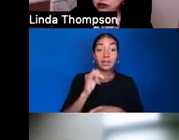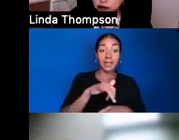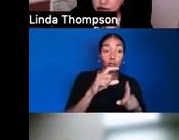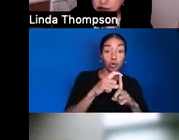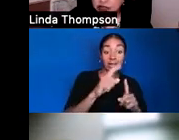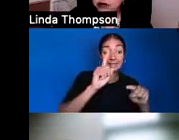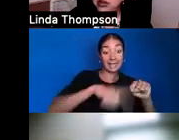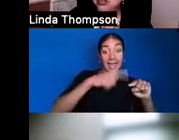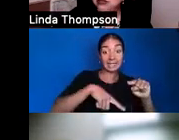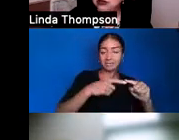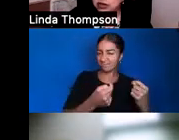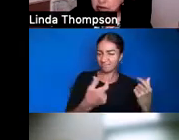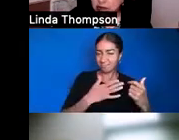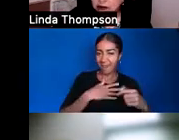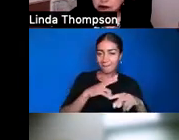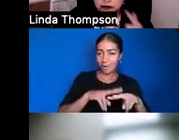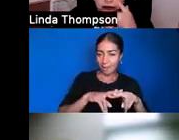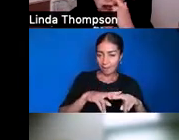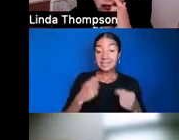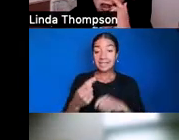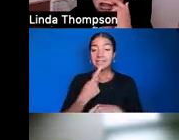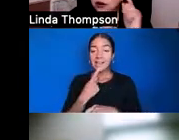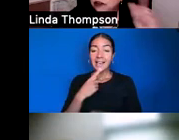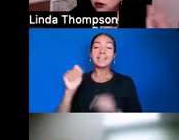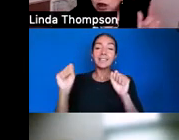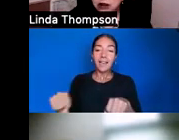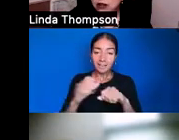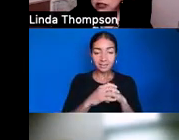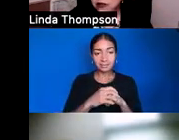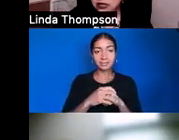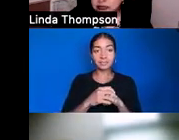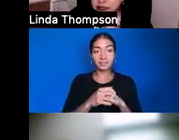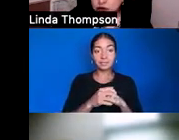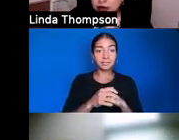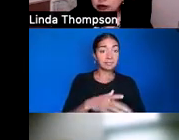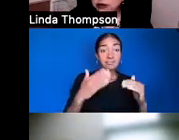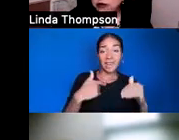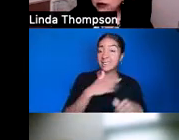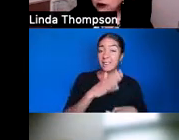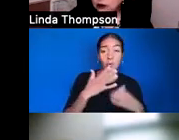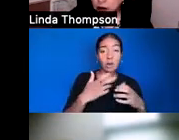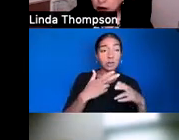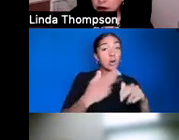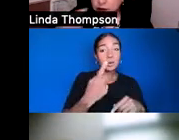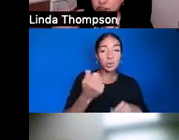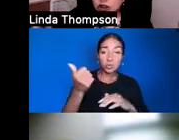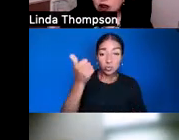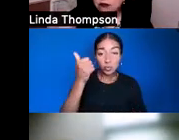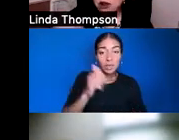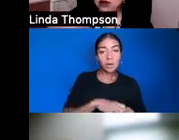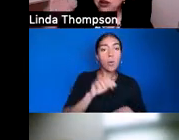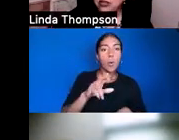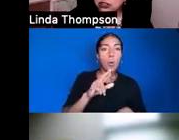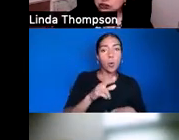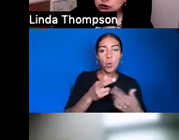my vocabulary and use the word can. I don't ever want to call anybody stupid or